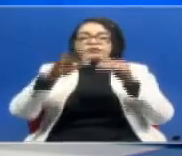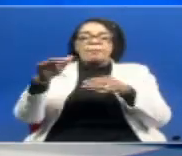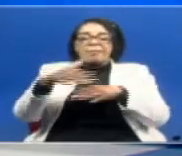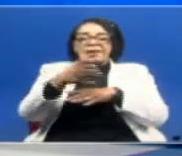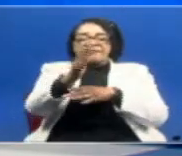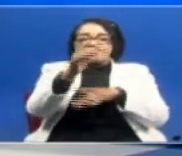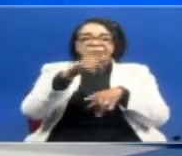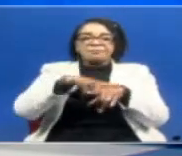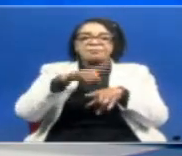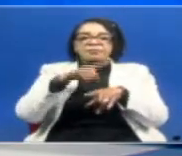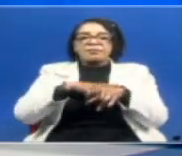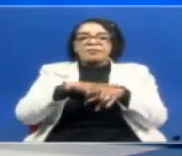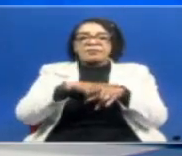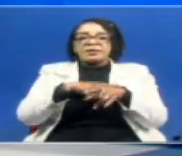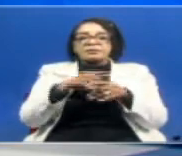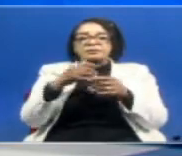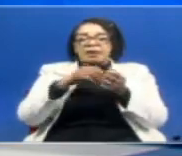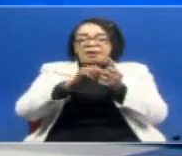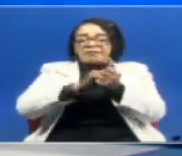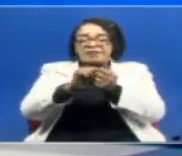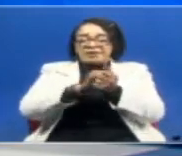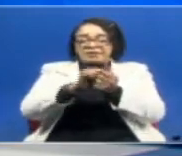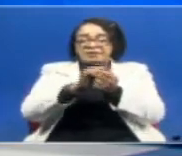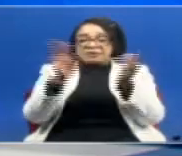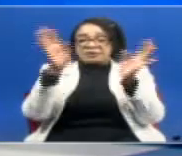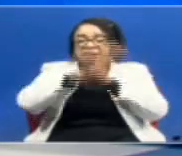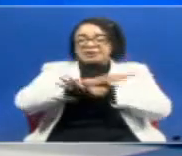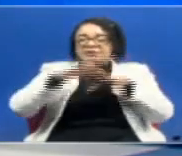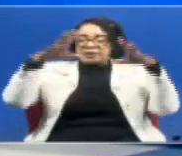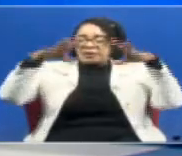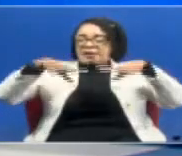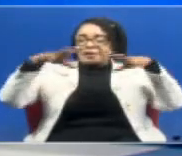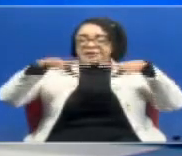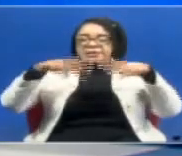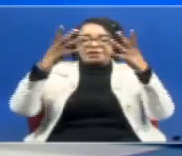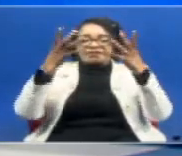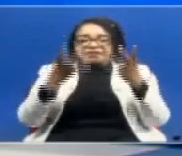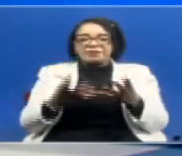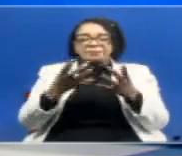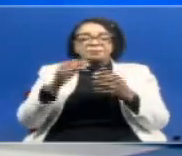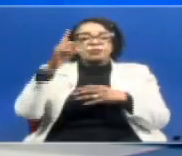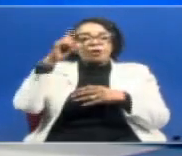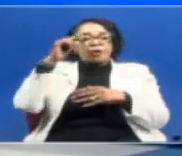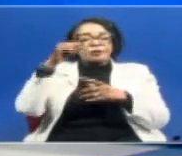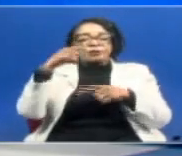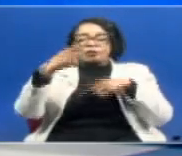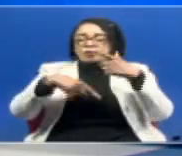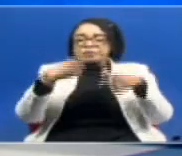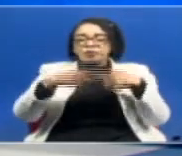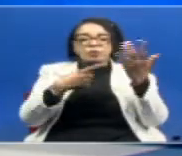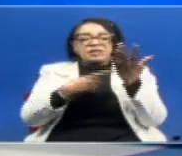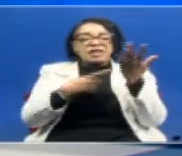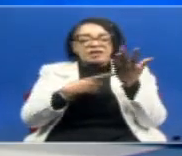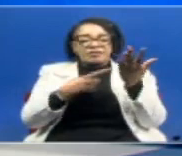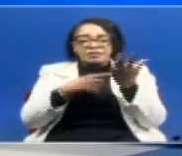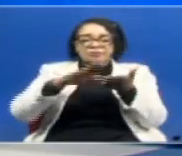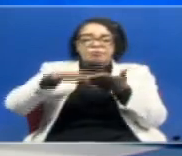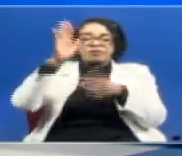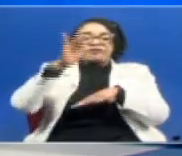swept away by floods on Friday night. Floods continue to wreak havoc in the coast region, with Tana River being the most